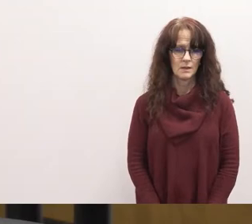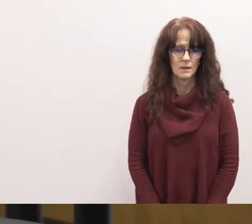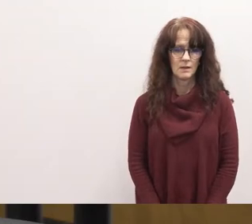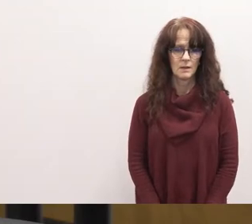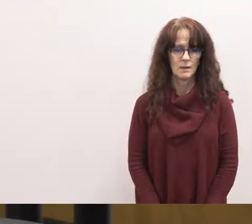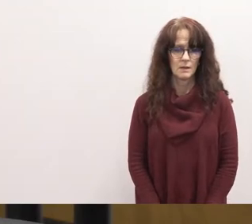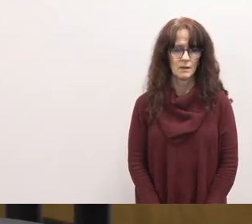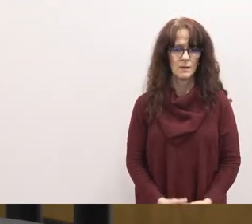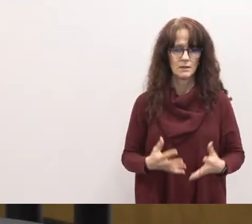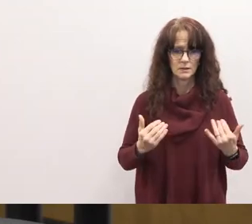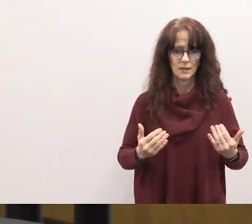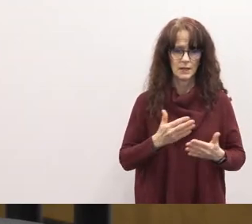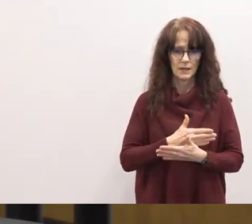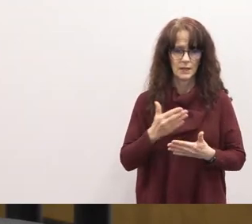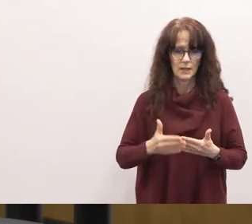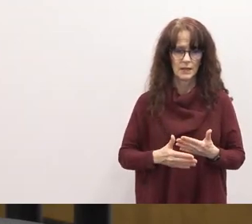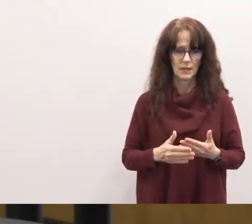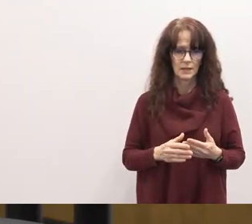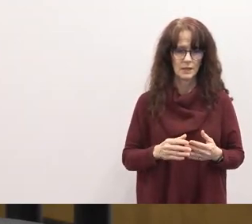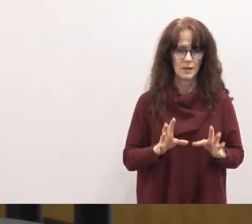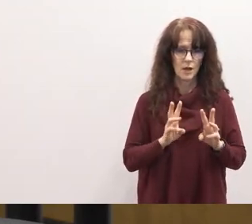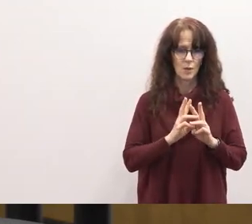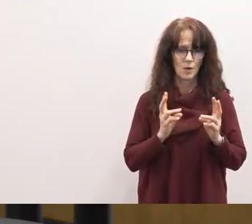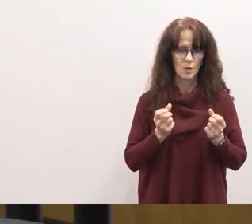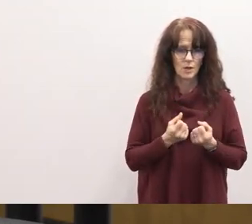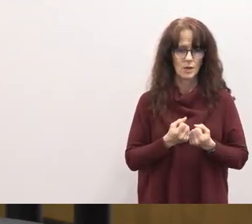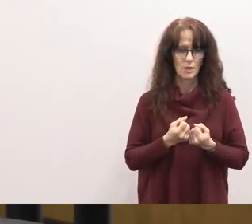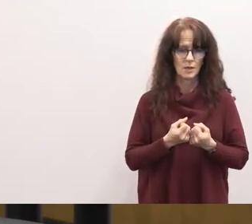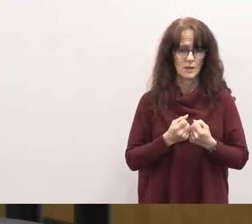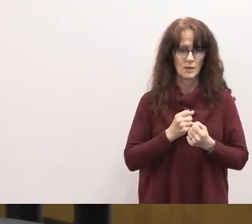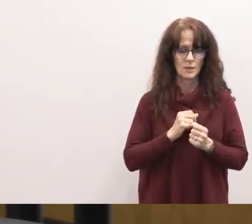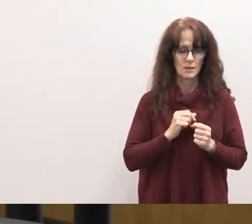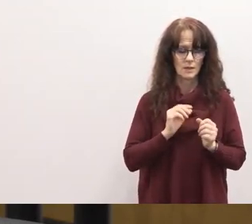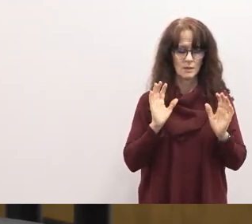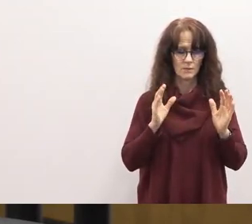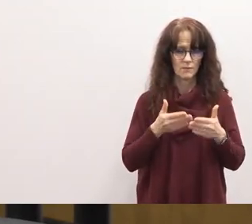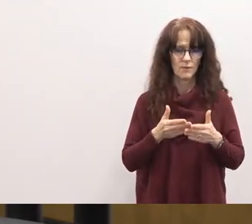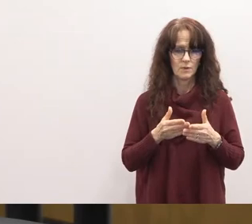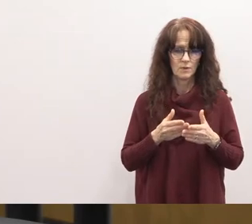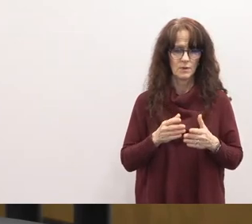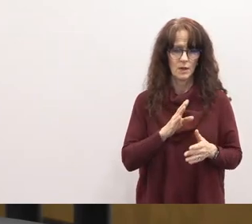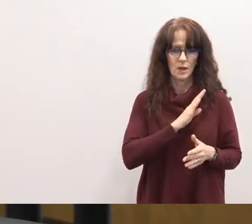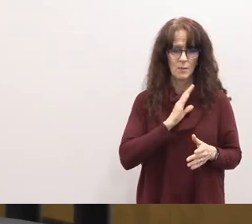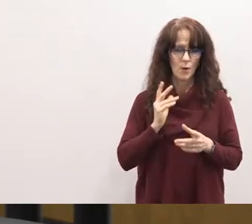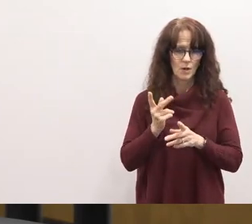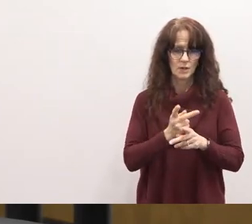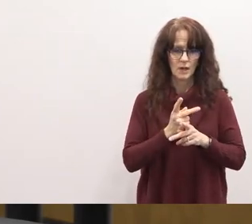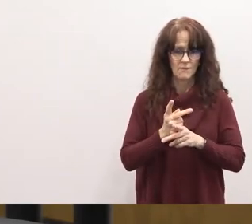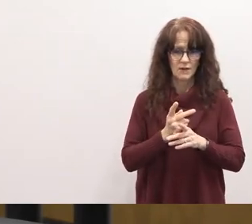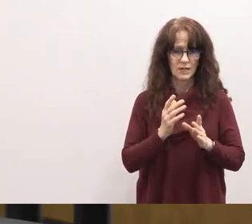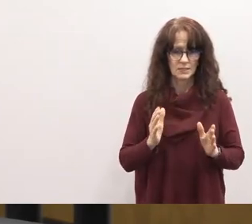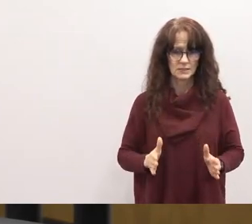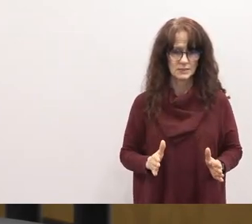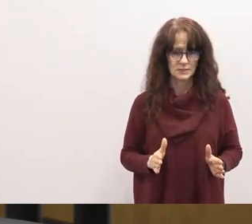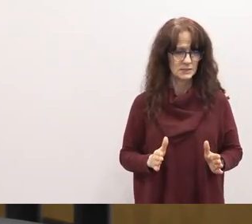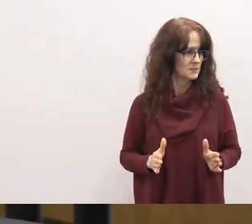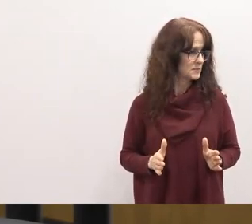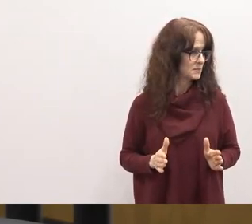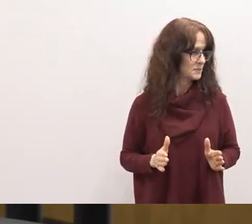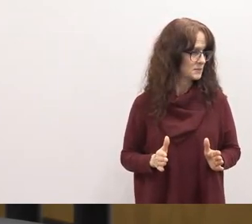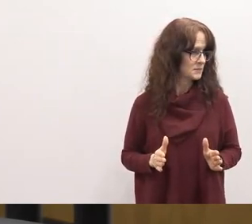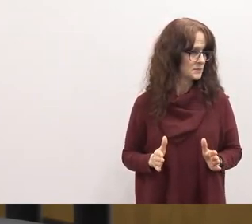Today we ended our board workshop centered around board governance. And so